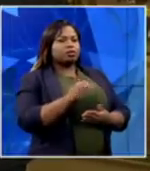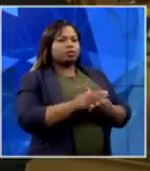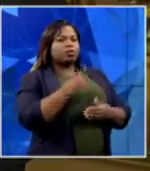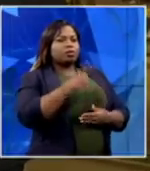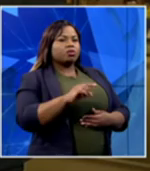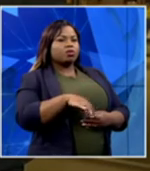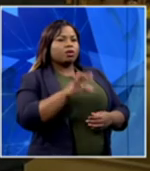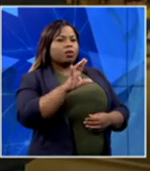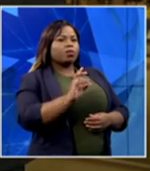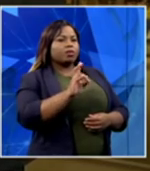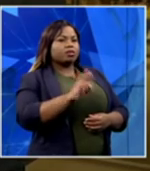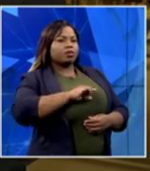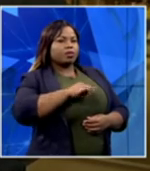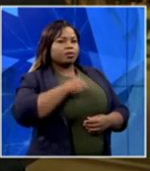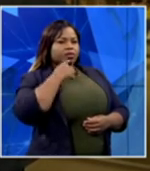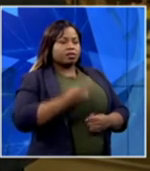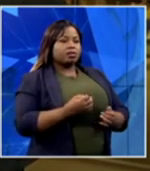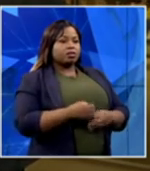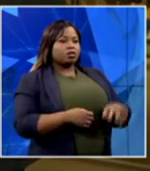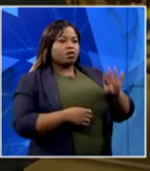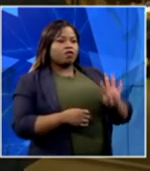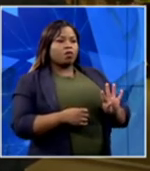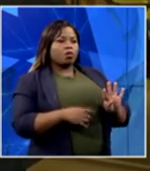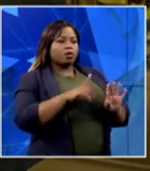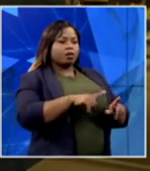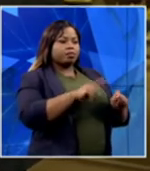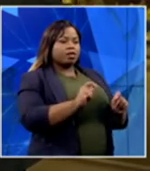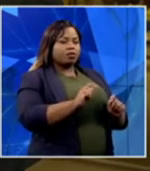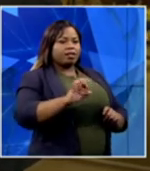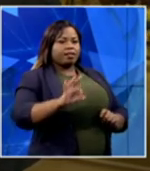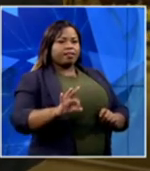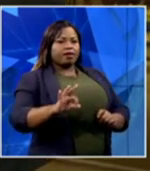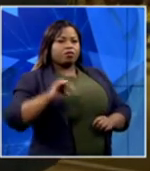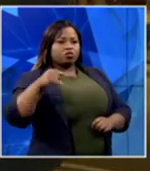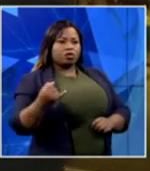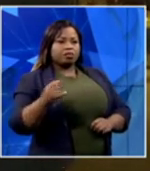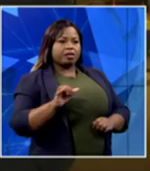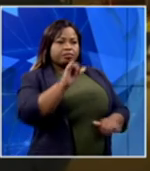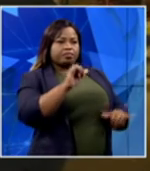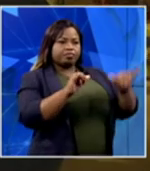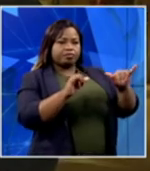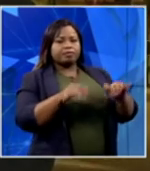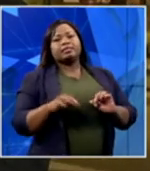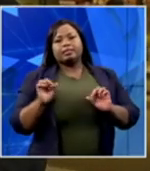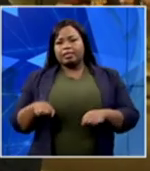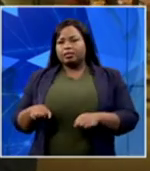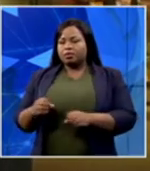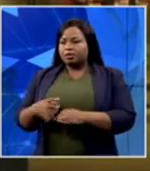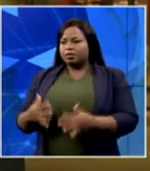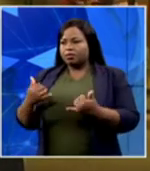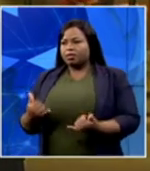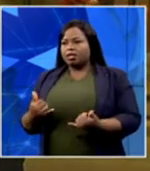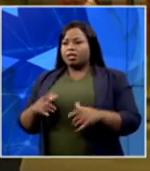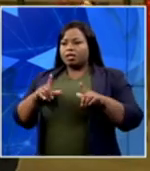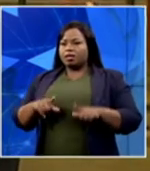7 flights. 4 will be leaving from Cape Town, 3 from Johannesburg. That's right. We're starting today in Cape Town. We've got another flight tomorrow in